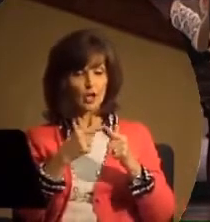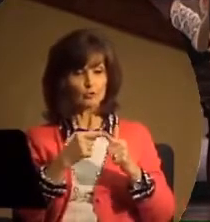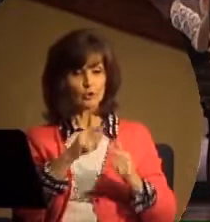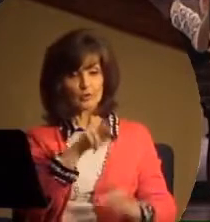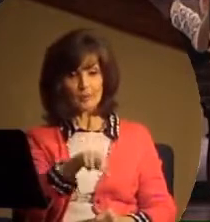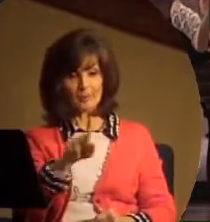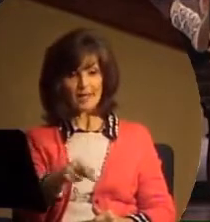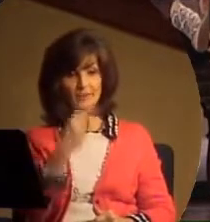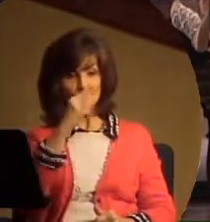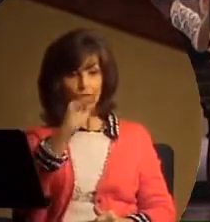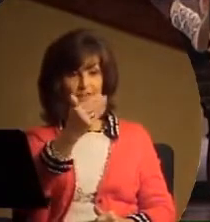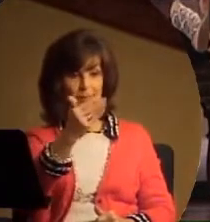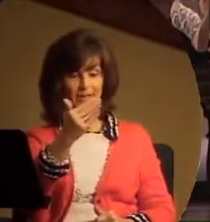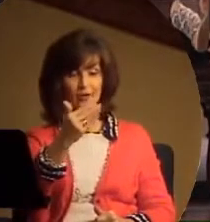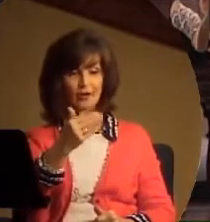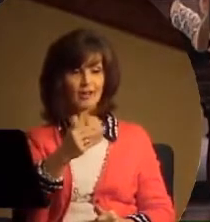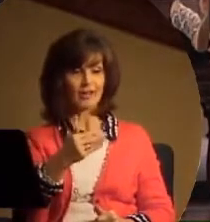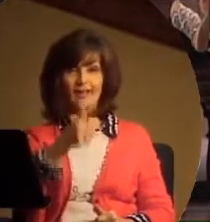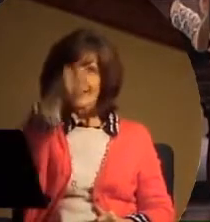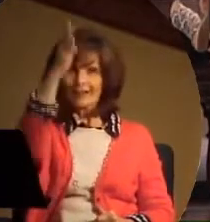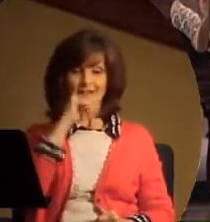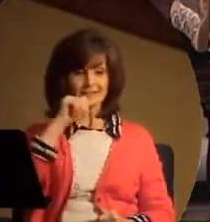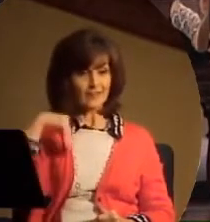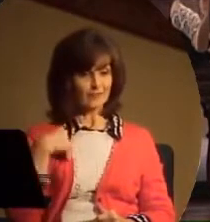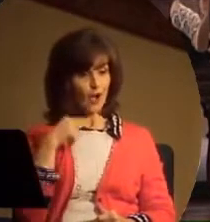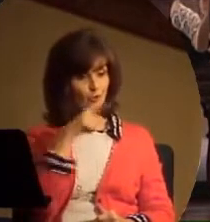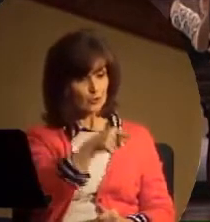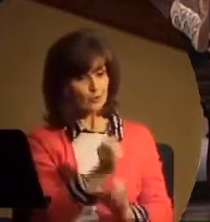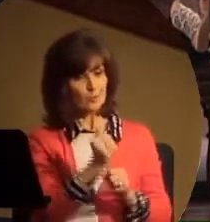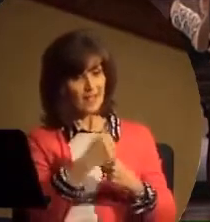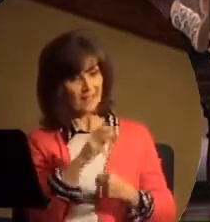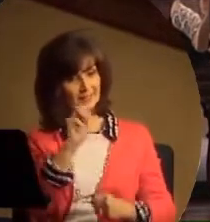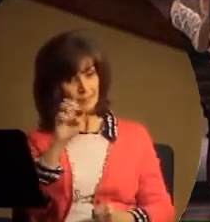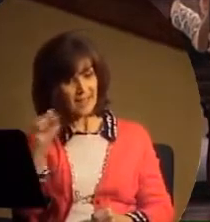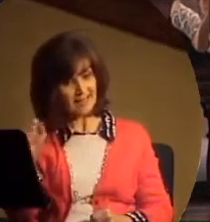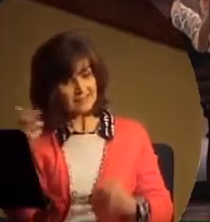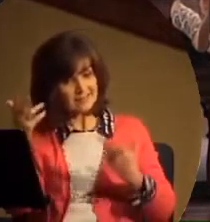mirror. Don't blame God for the mess you're in. You're the one that's made the mess."